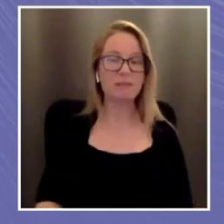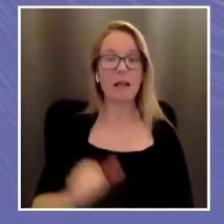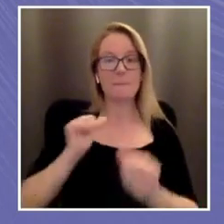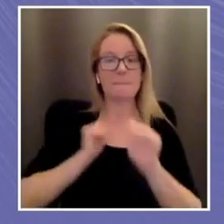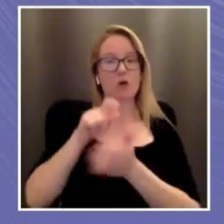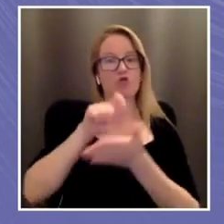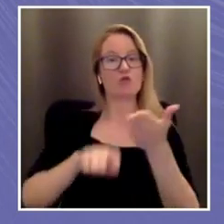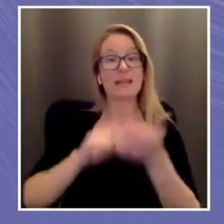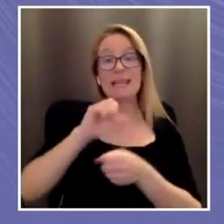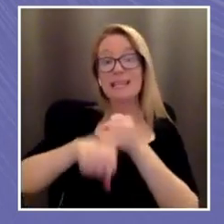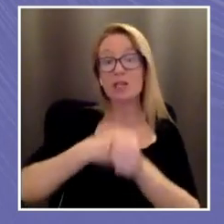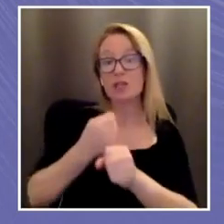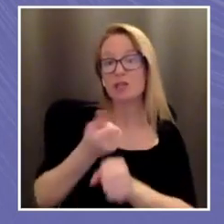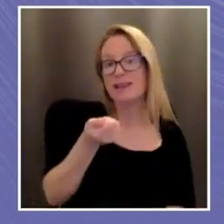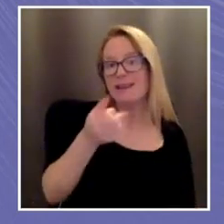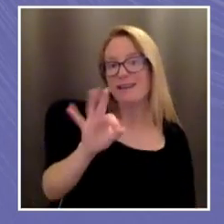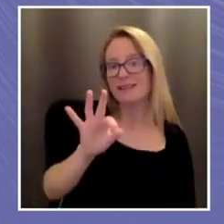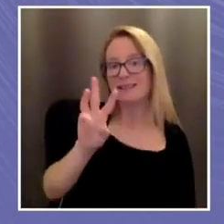in